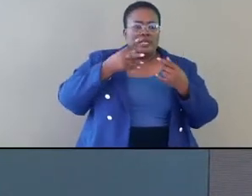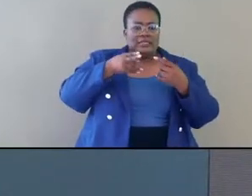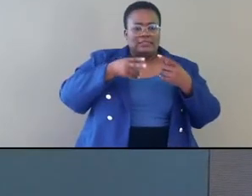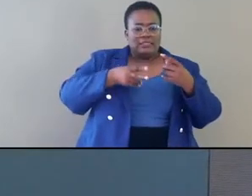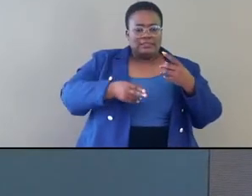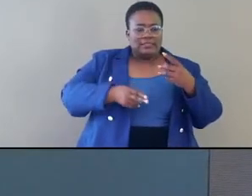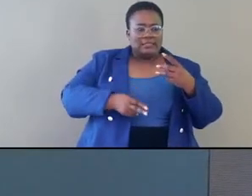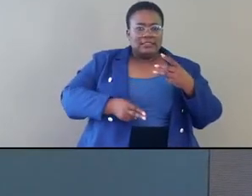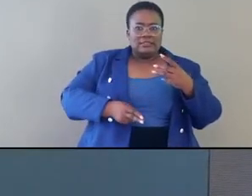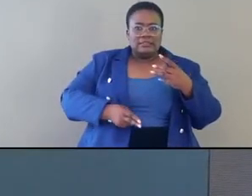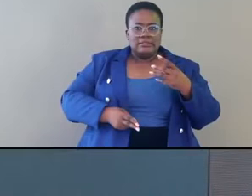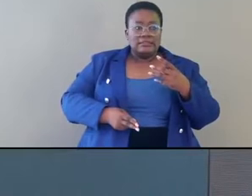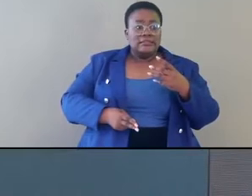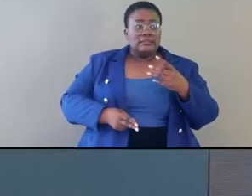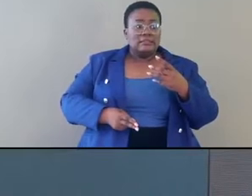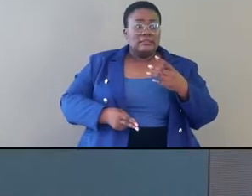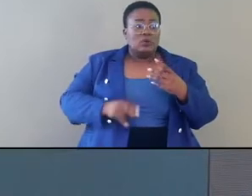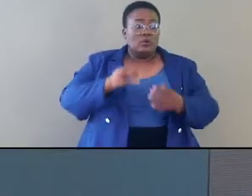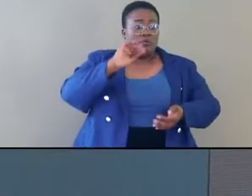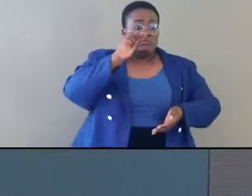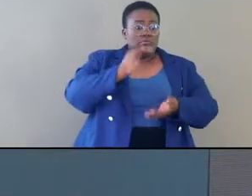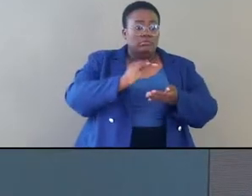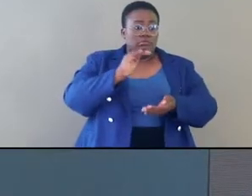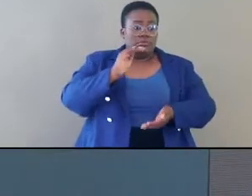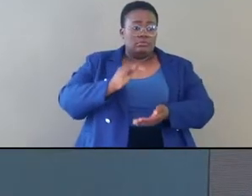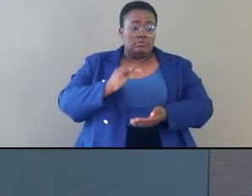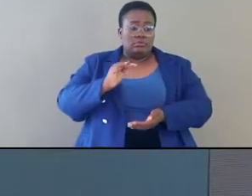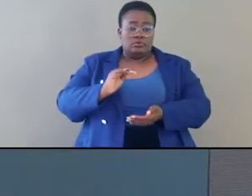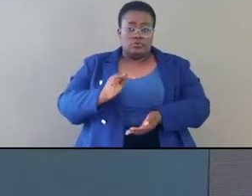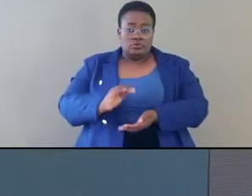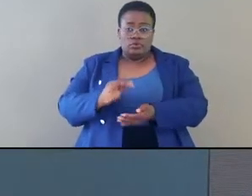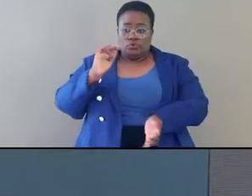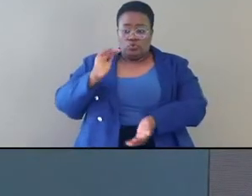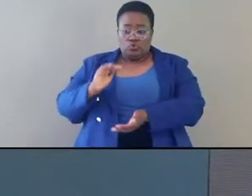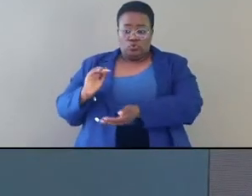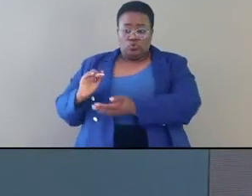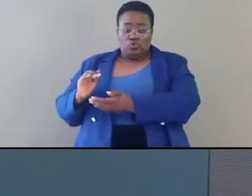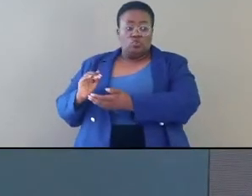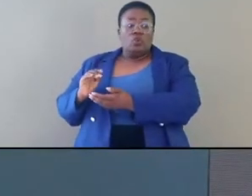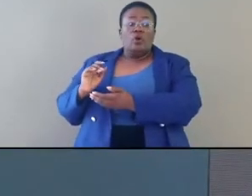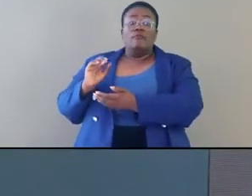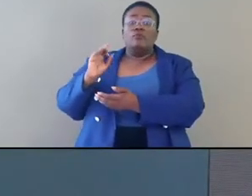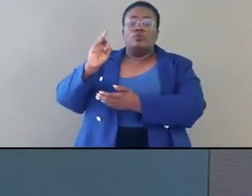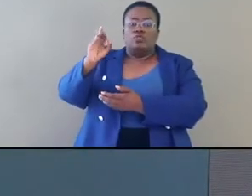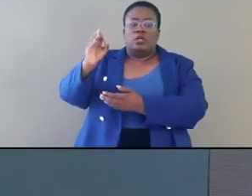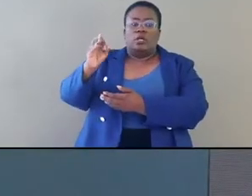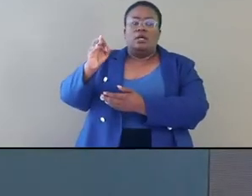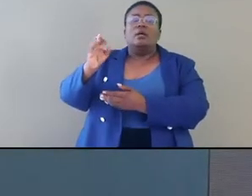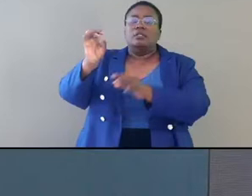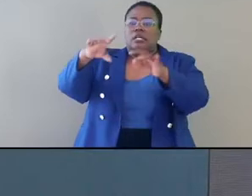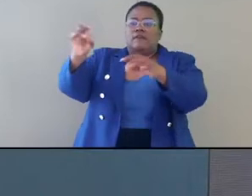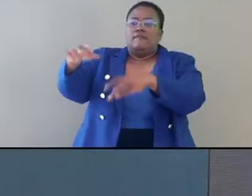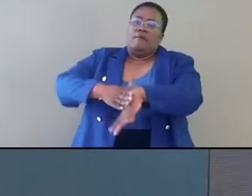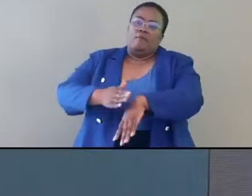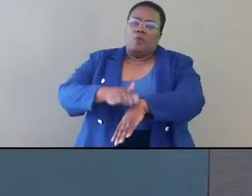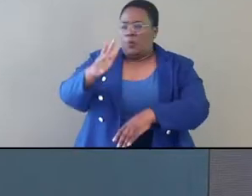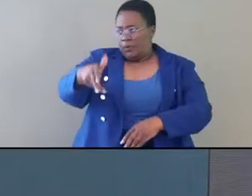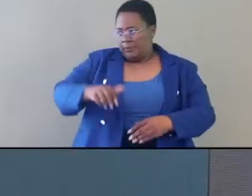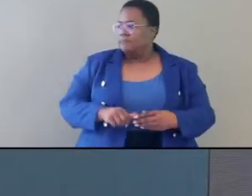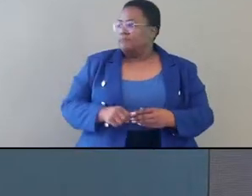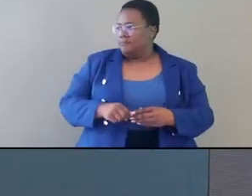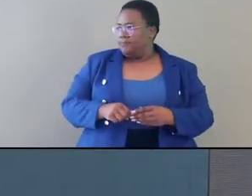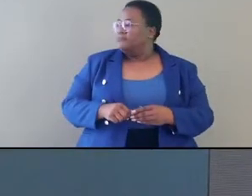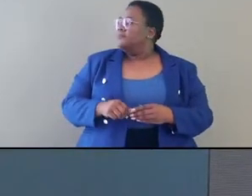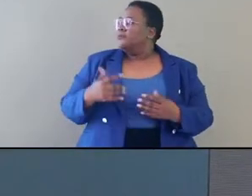and the fact that we don't understand what we're doing to the future in certain instances when we do that but I also like the fact that